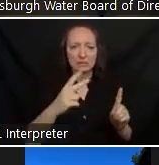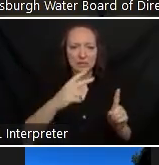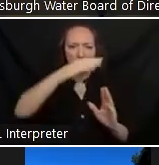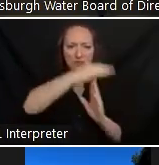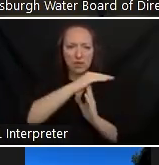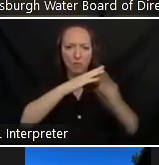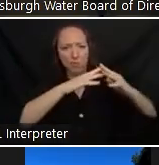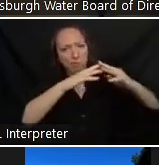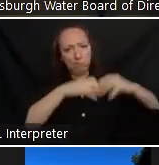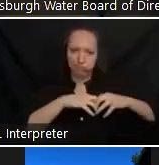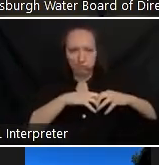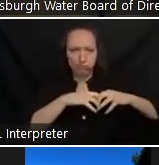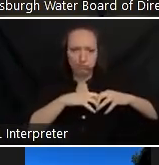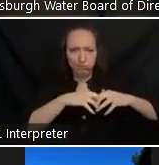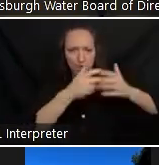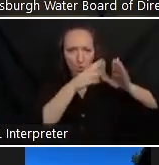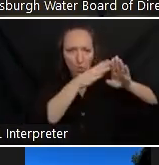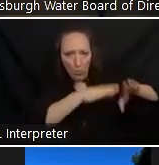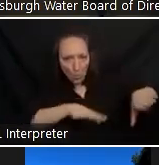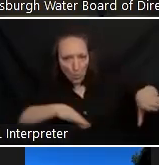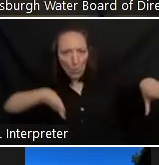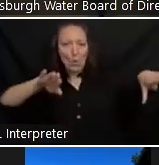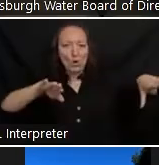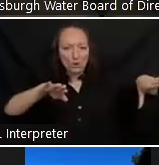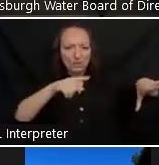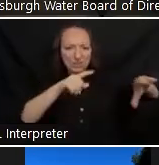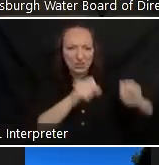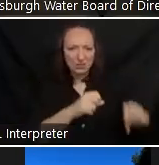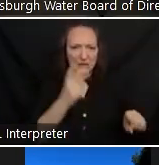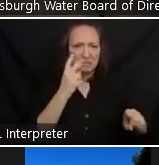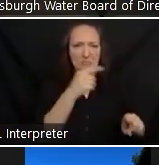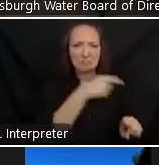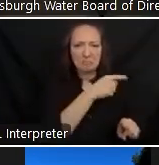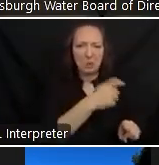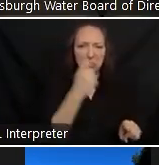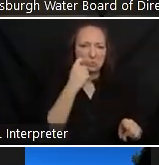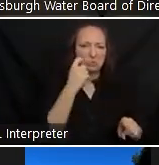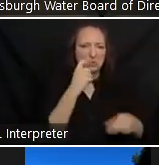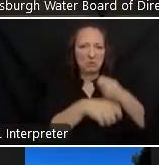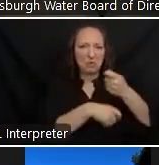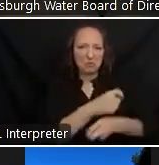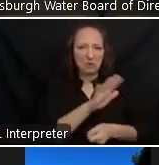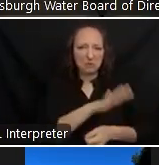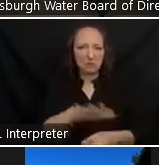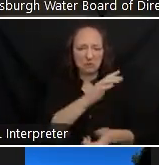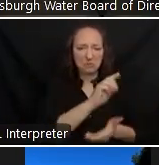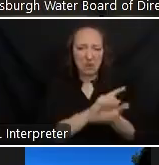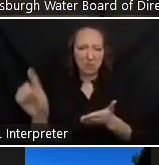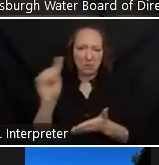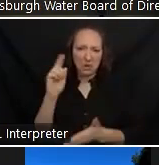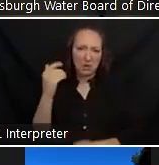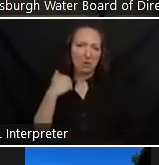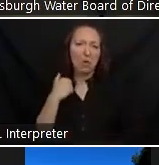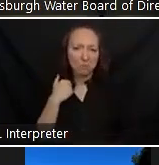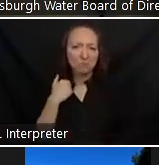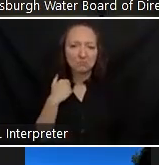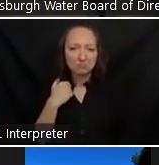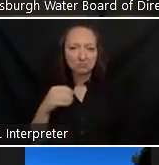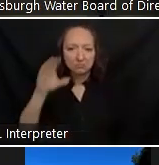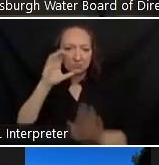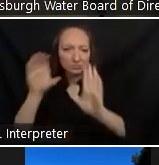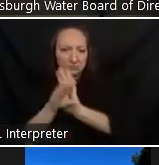on the right, there was a collapsed inlet grate on Rialto Street, on Rialto Place near Rialto Street in Troy